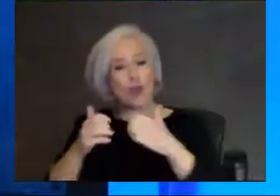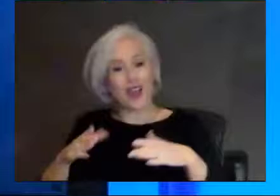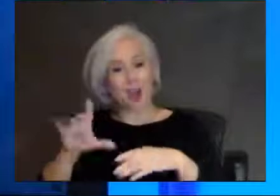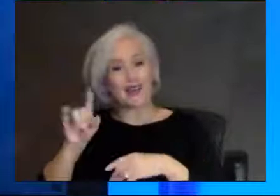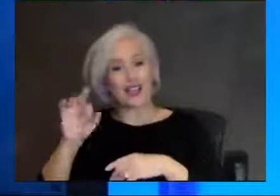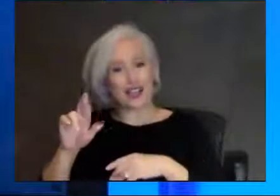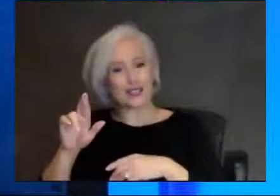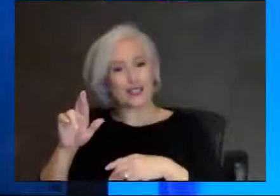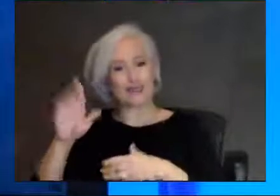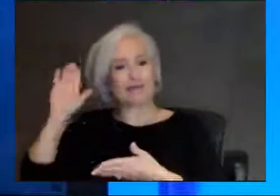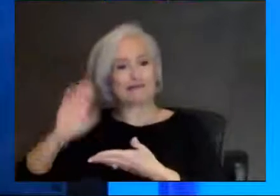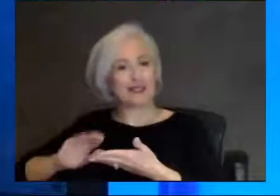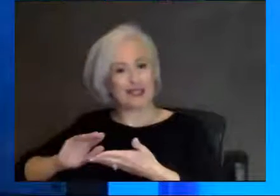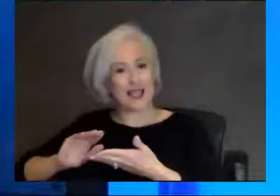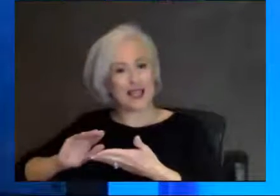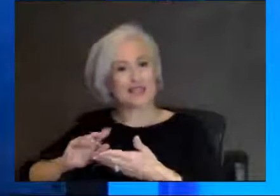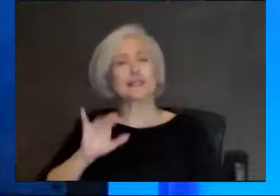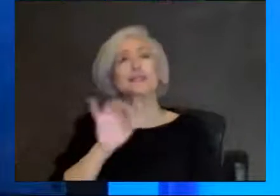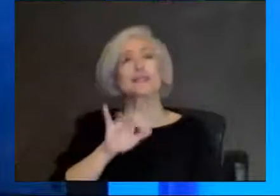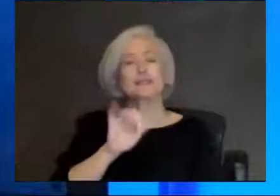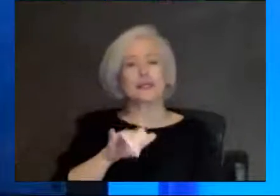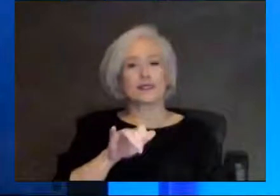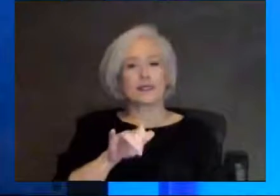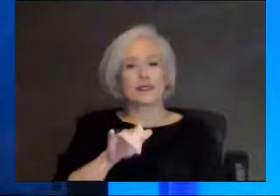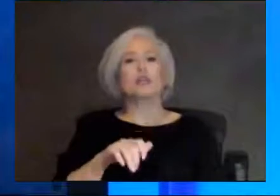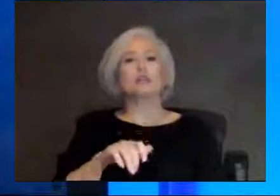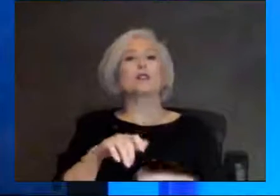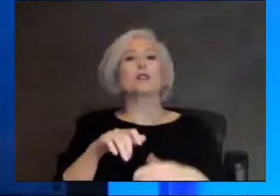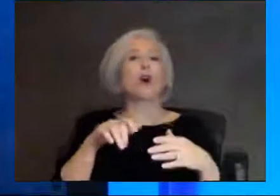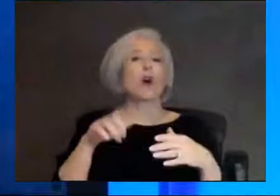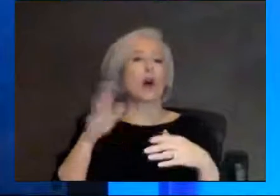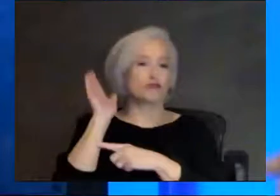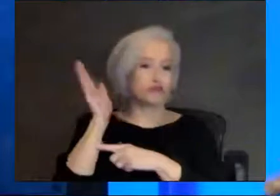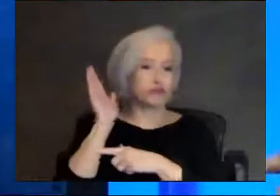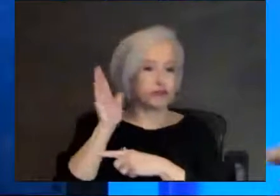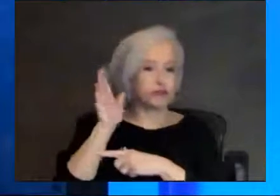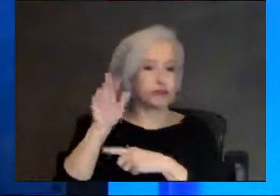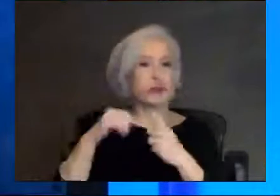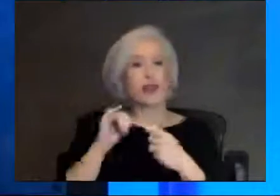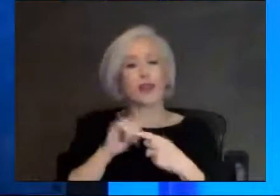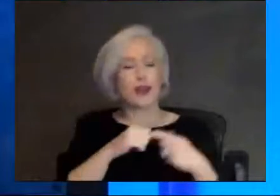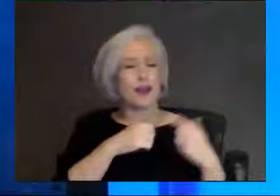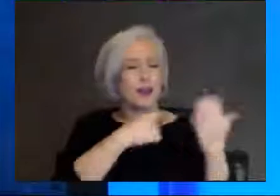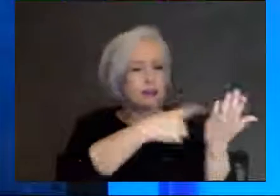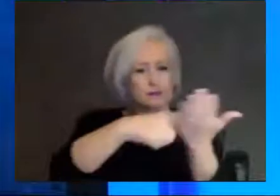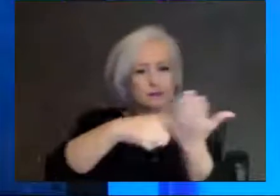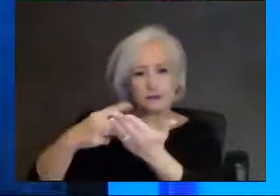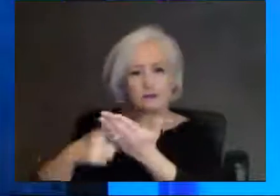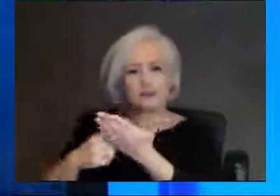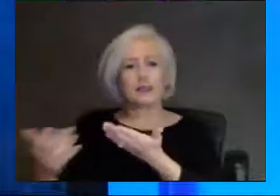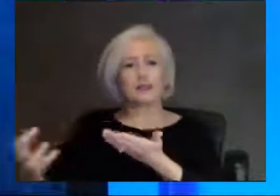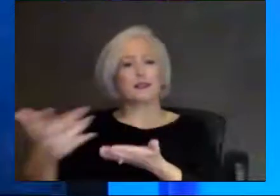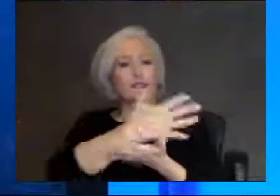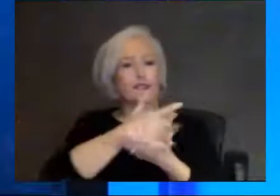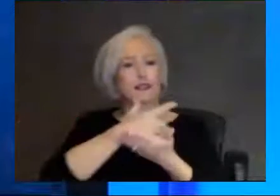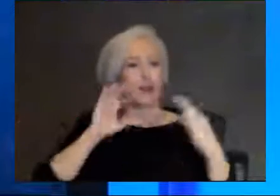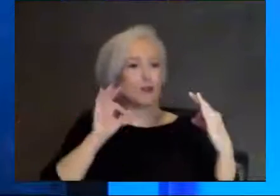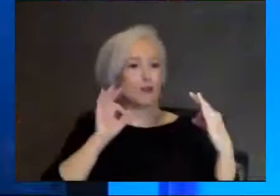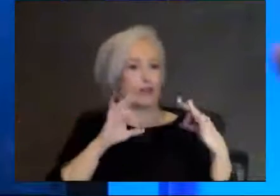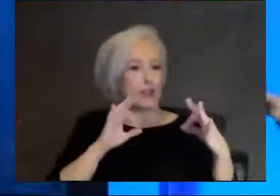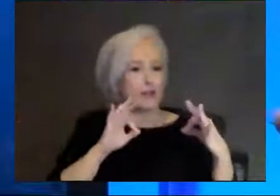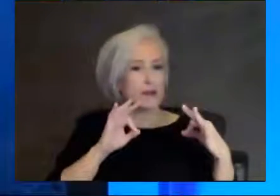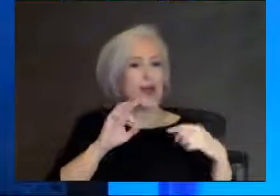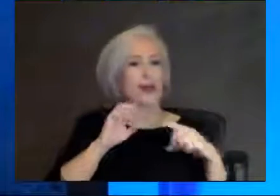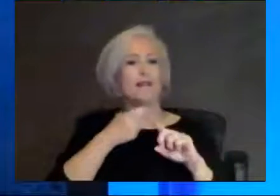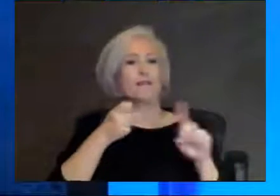with the pivot, and I talked about it, and I got very good feedback about how cancer patients are having beta